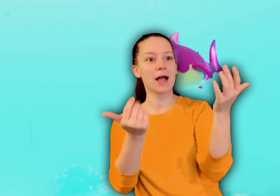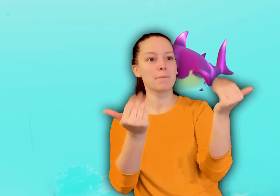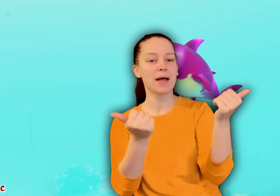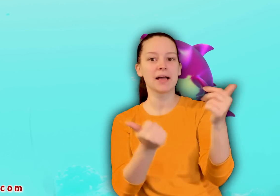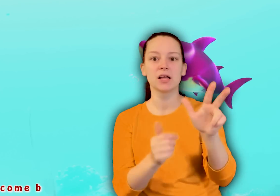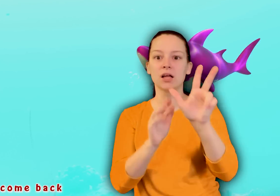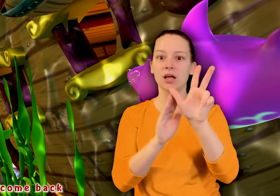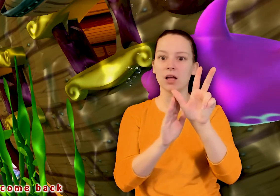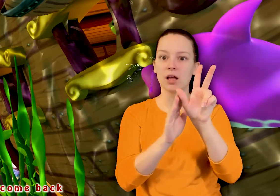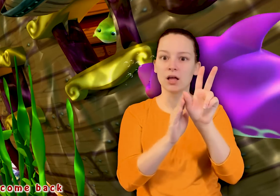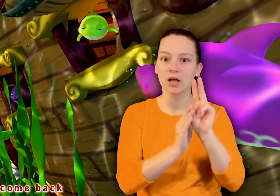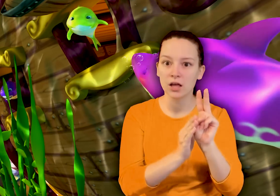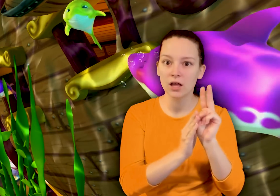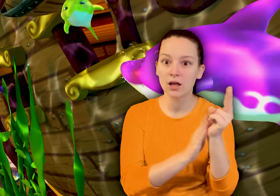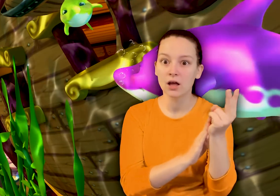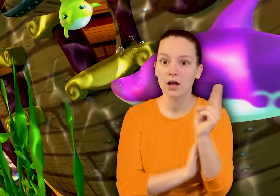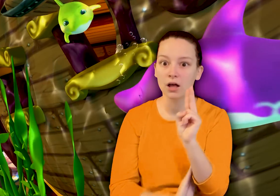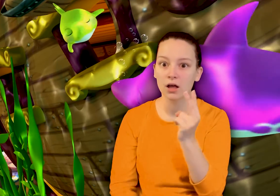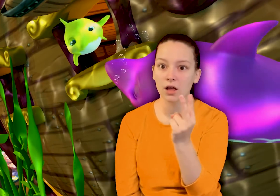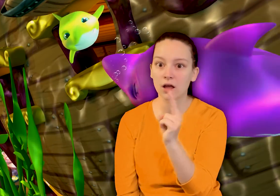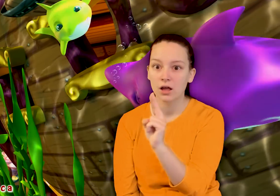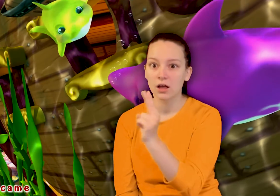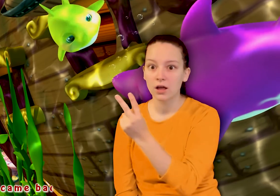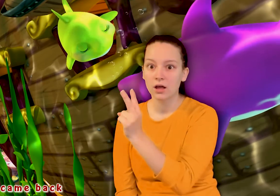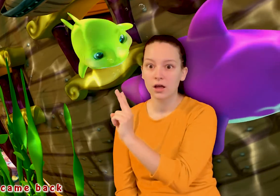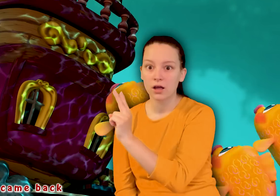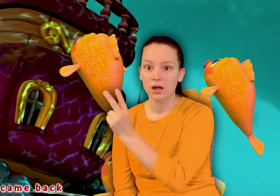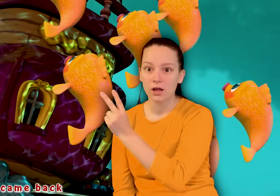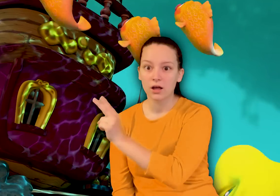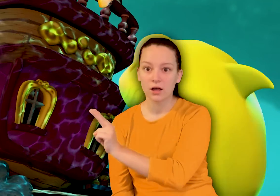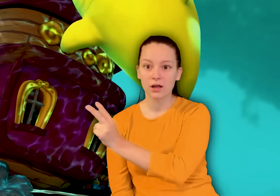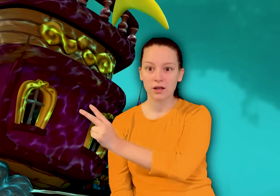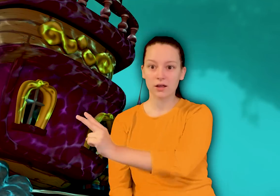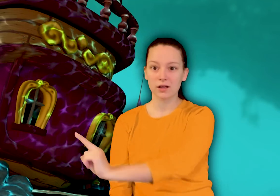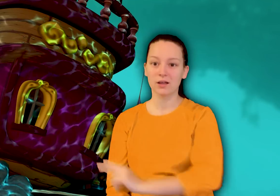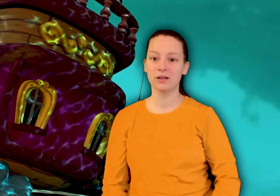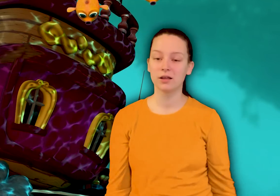said quick come back but only two little sharks came